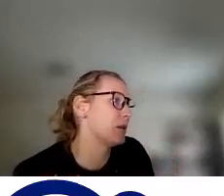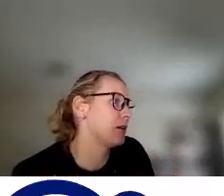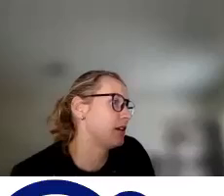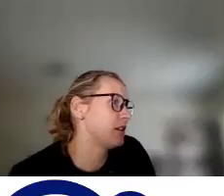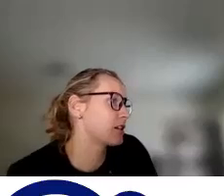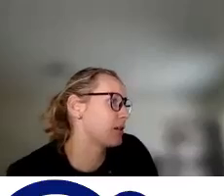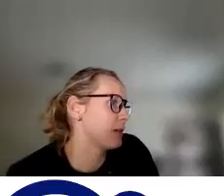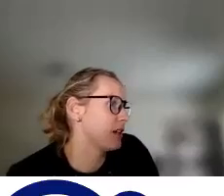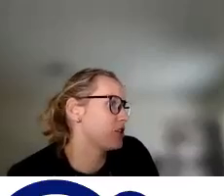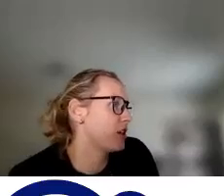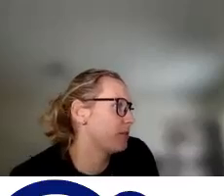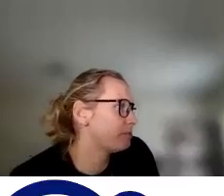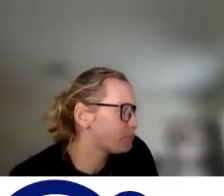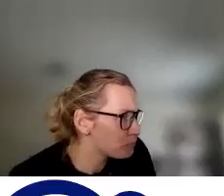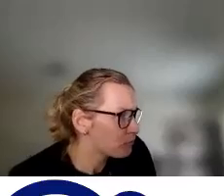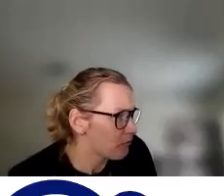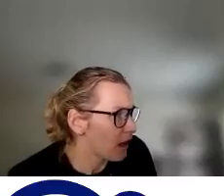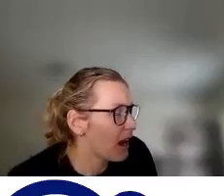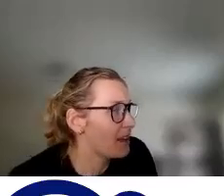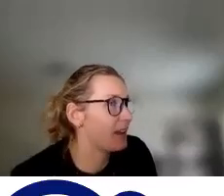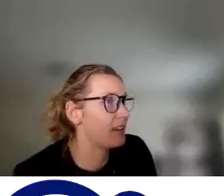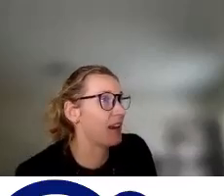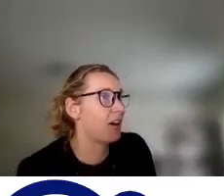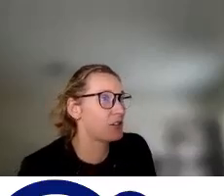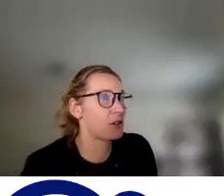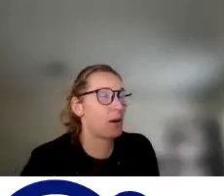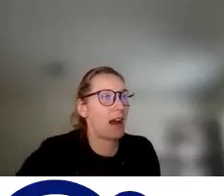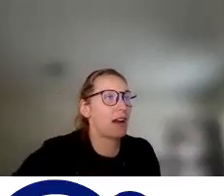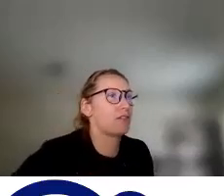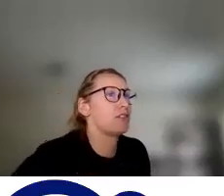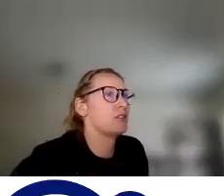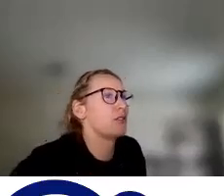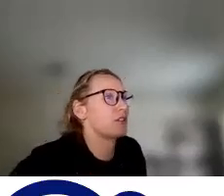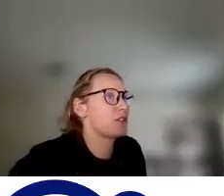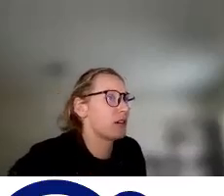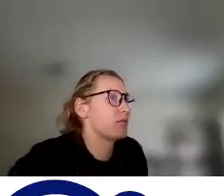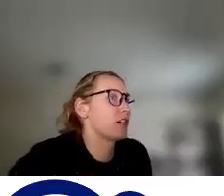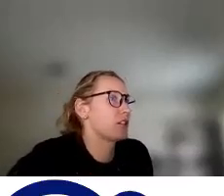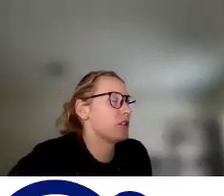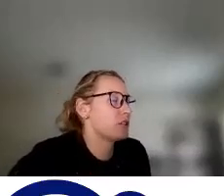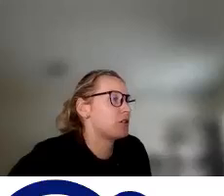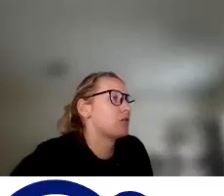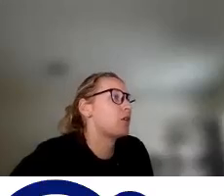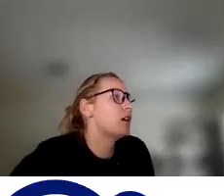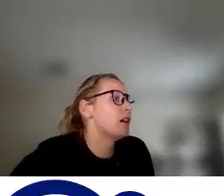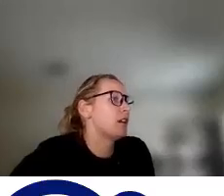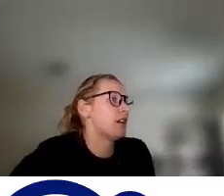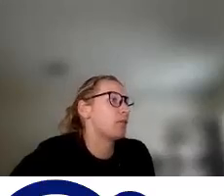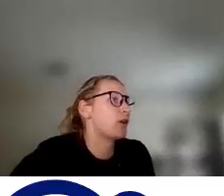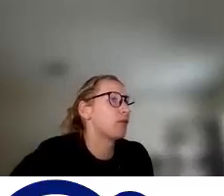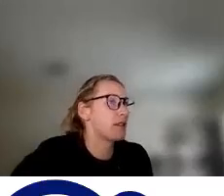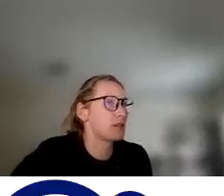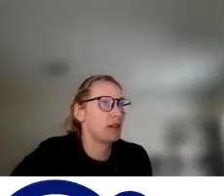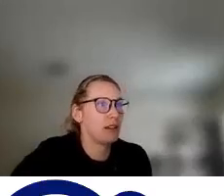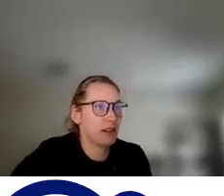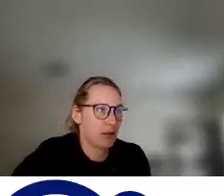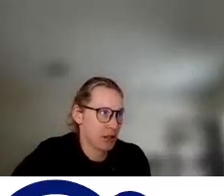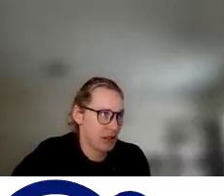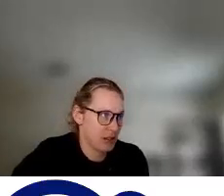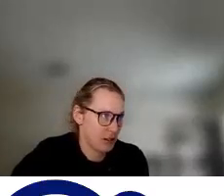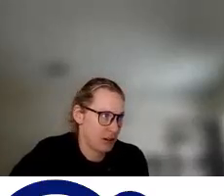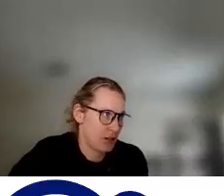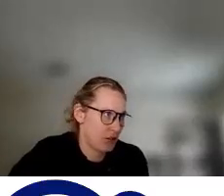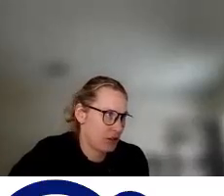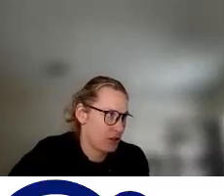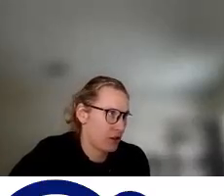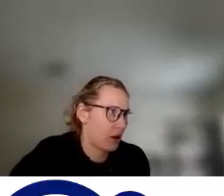SSI disability determination. And then they also they're subject to the parental